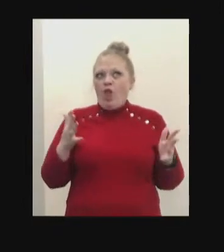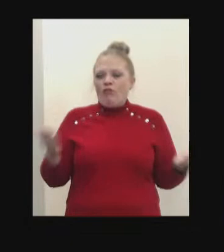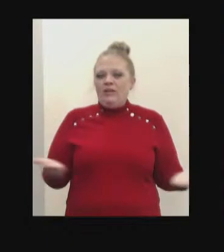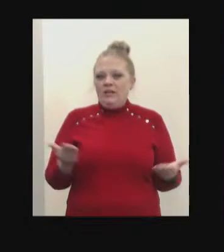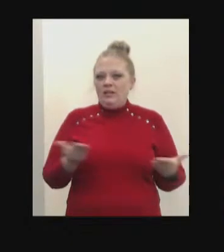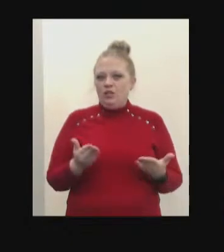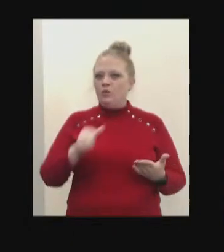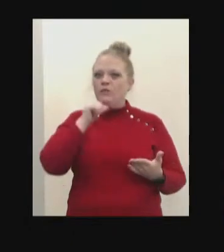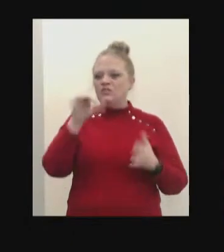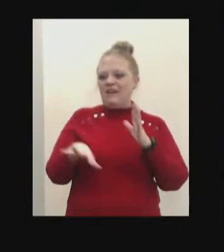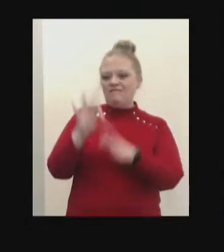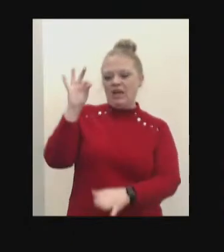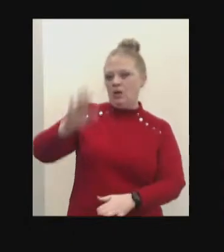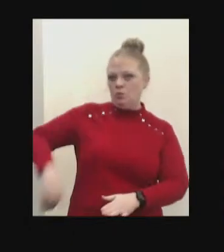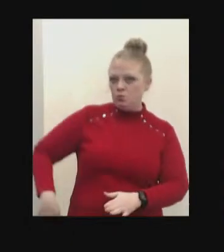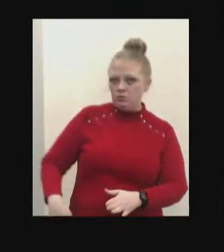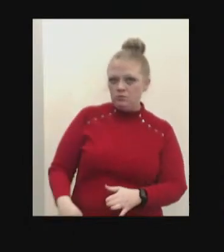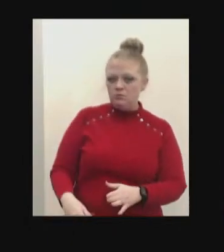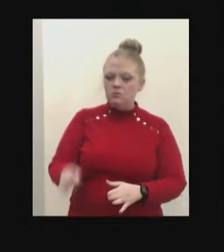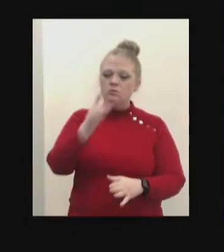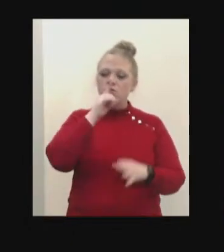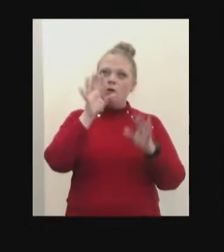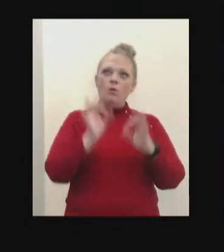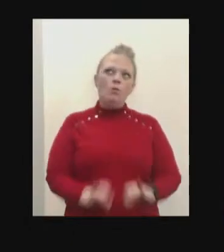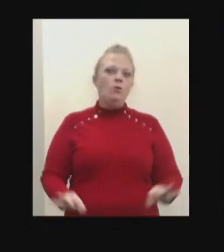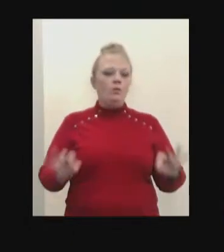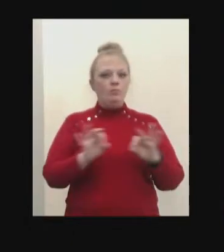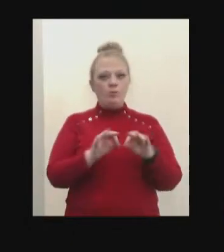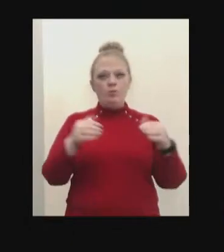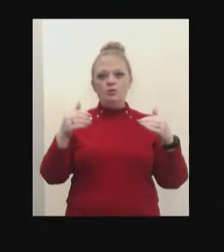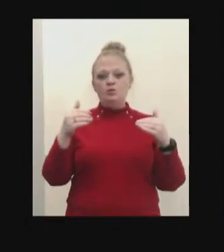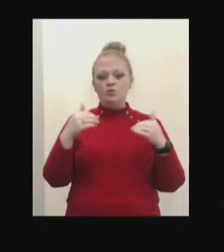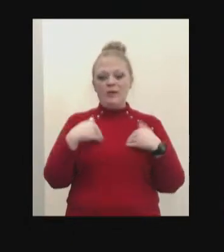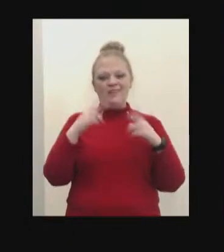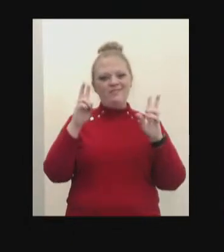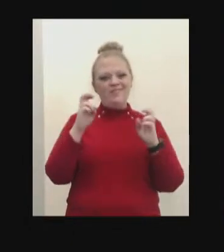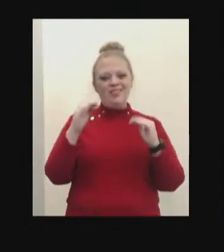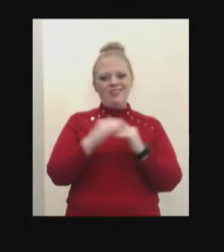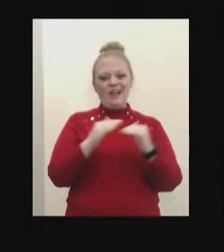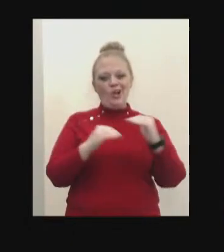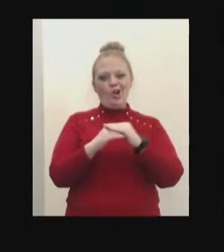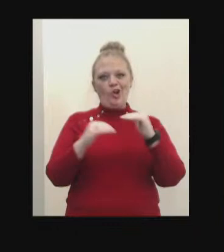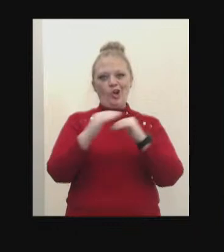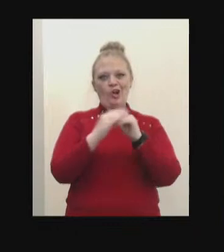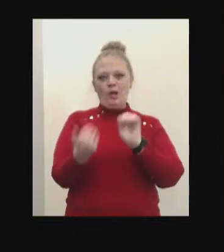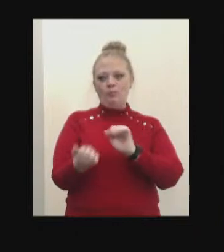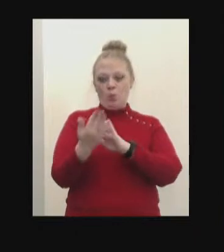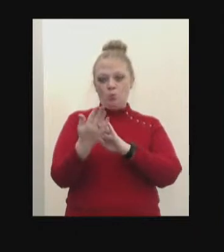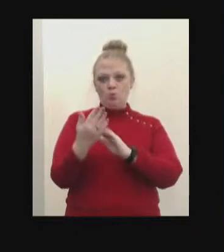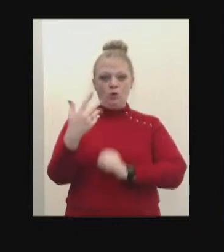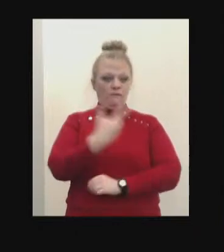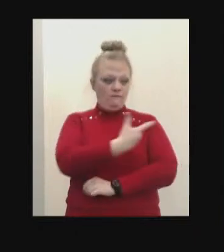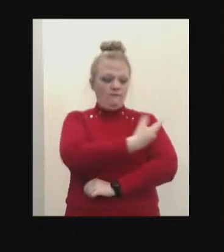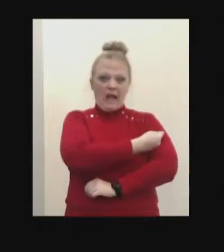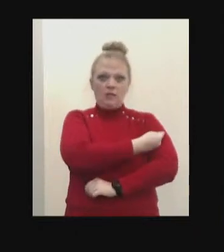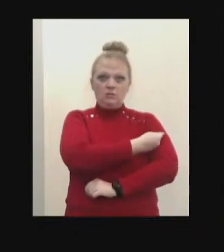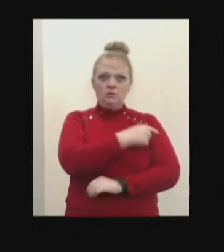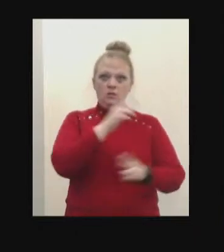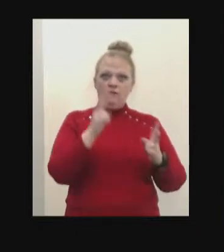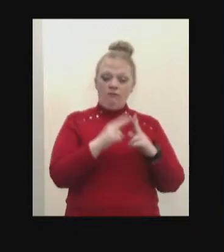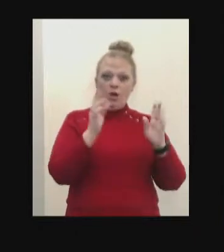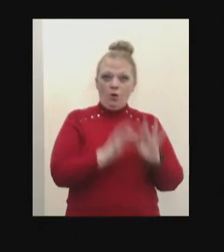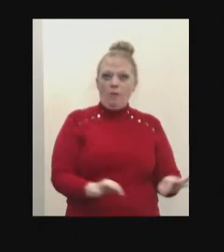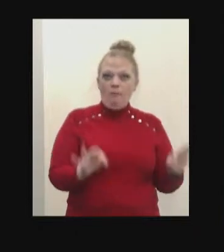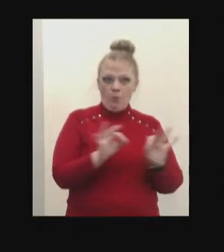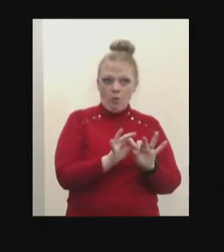yet. So it is so important to have a layered approach. So not only vaccinating, which is very important, especially getting the